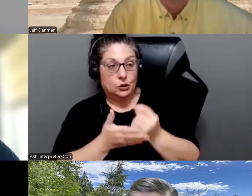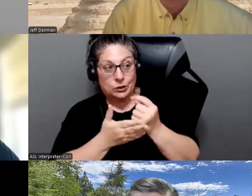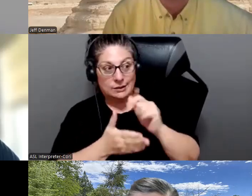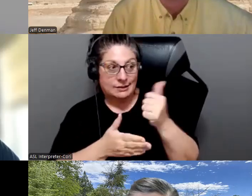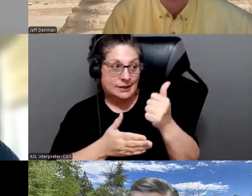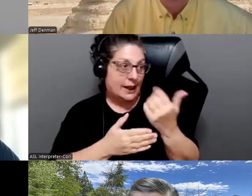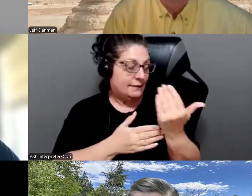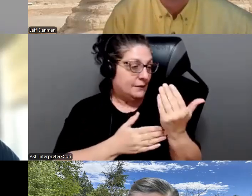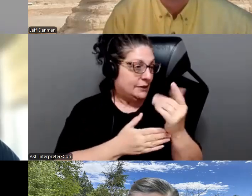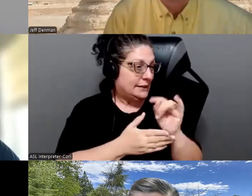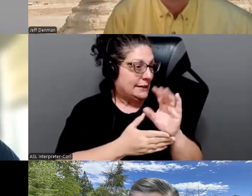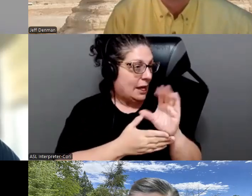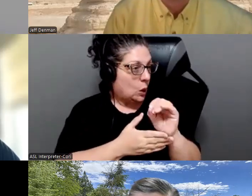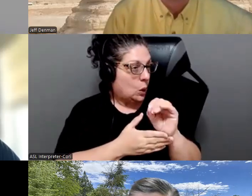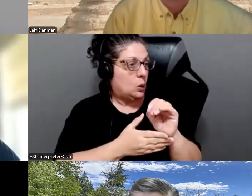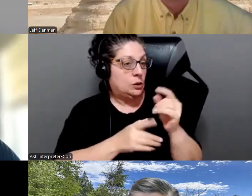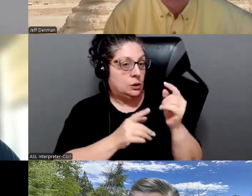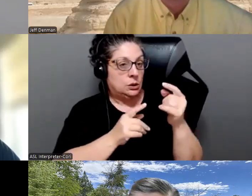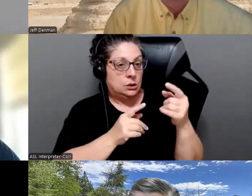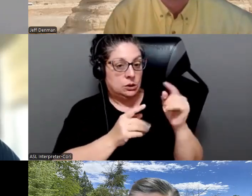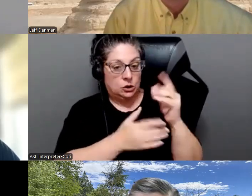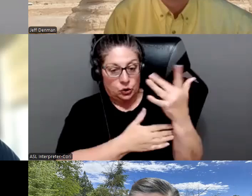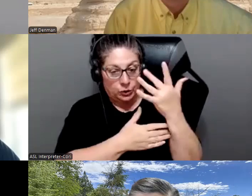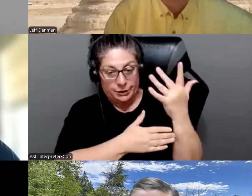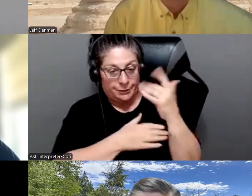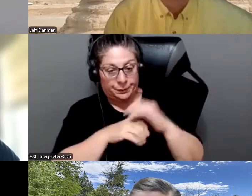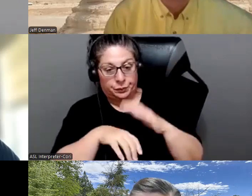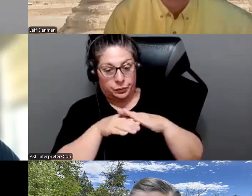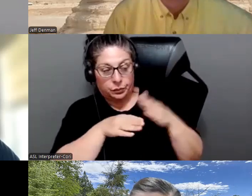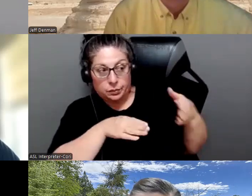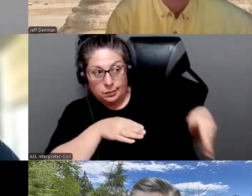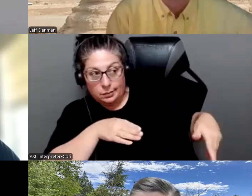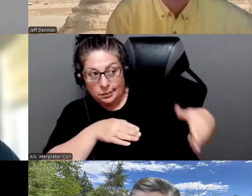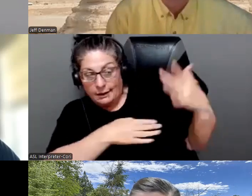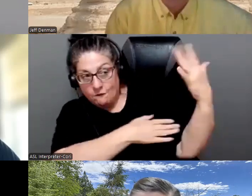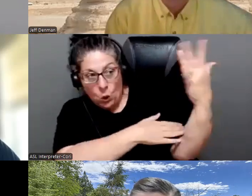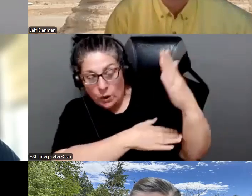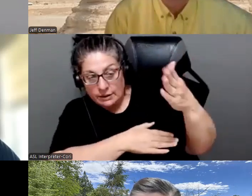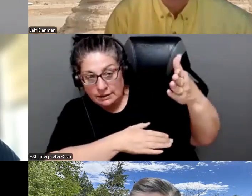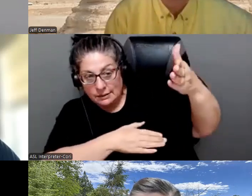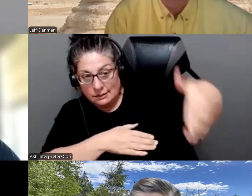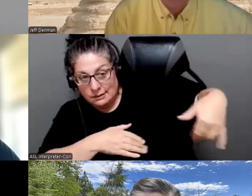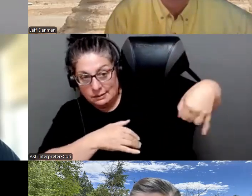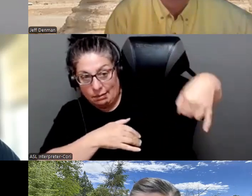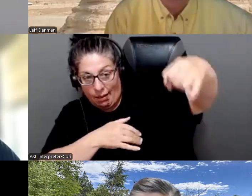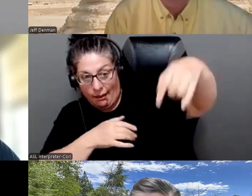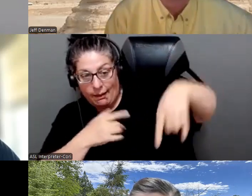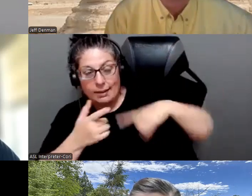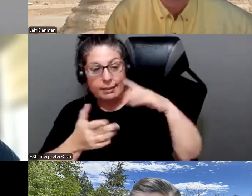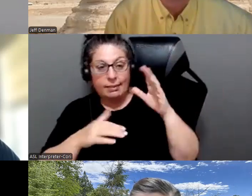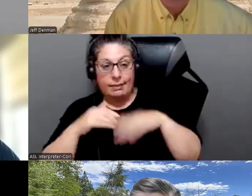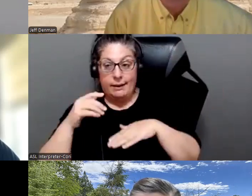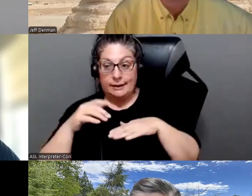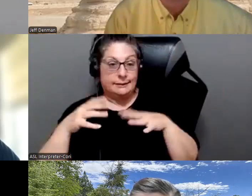15 tallow trees, out on the edge of a forest than